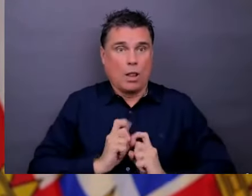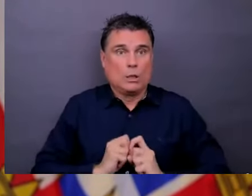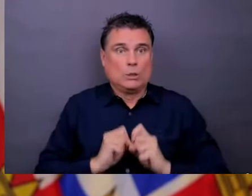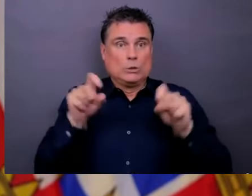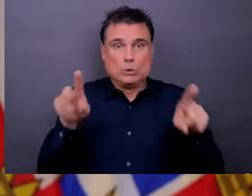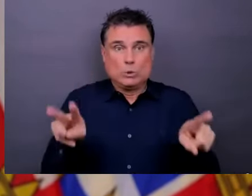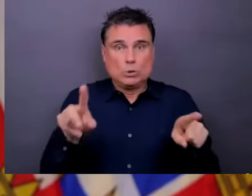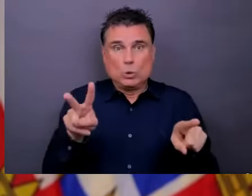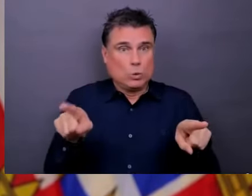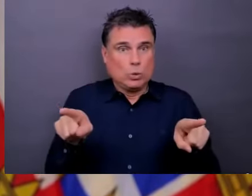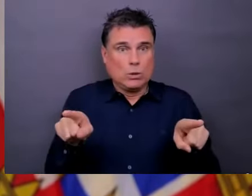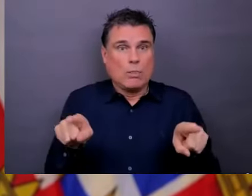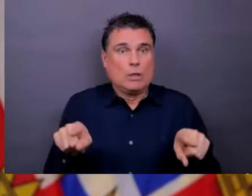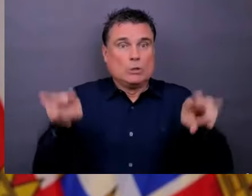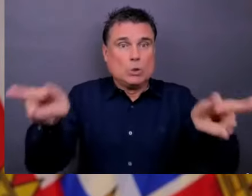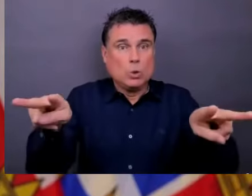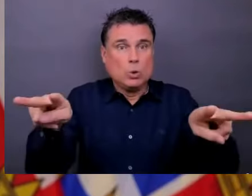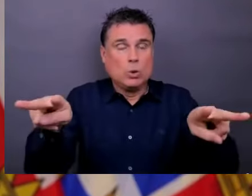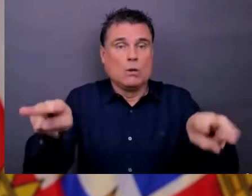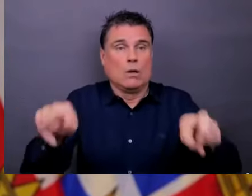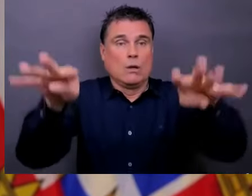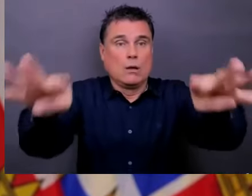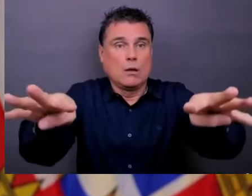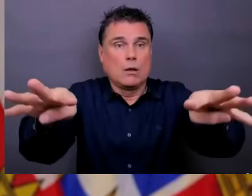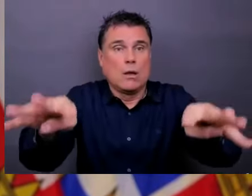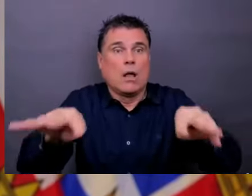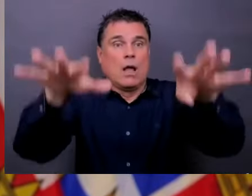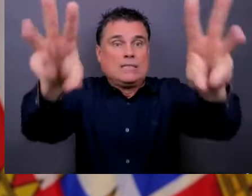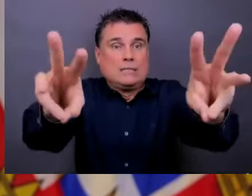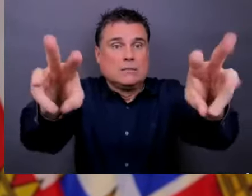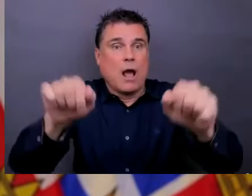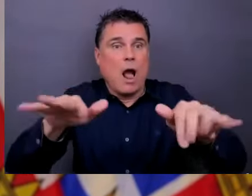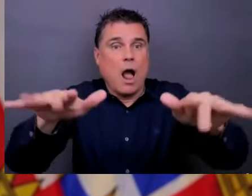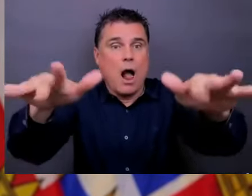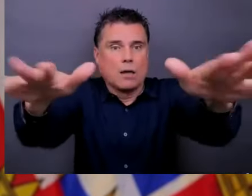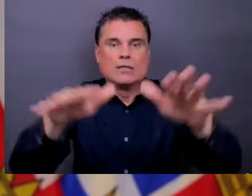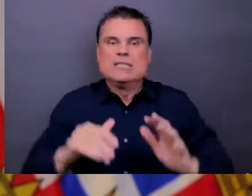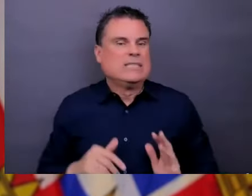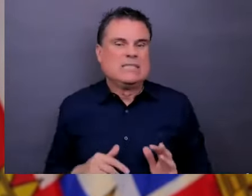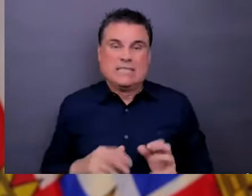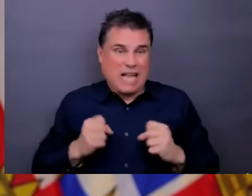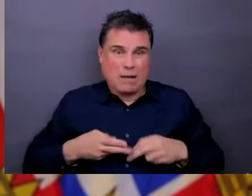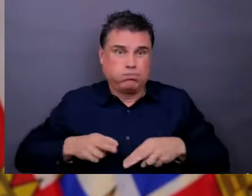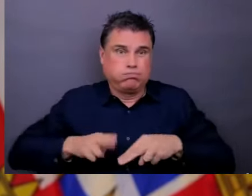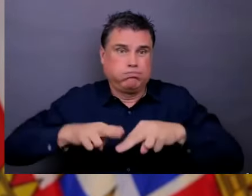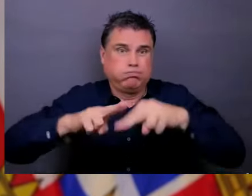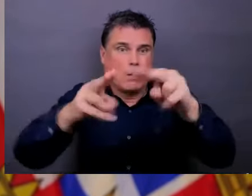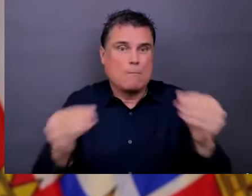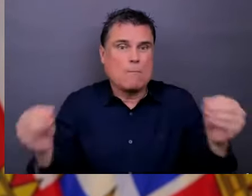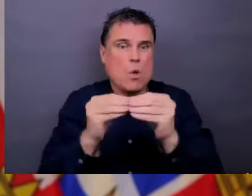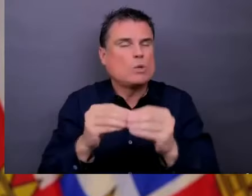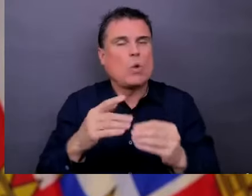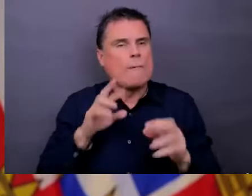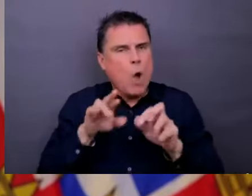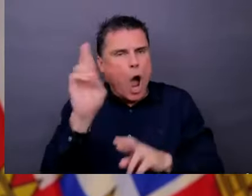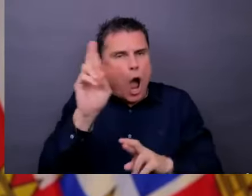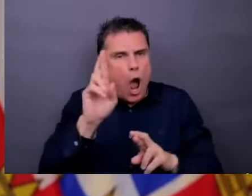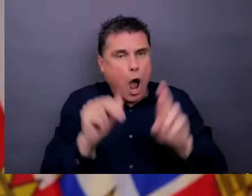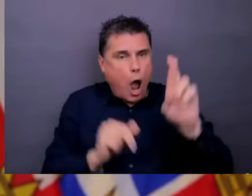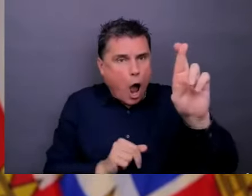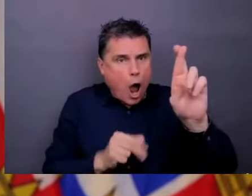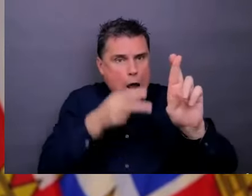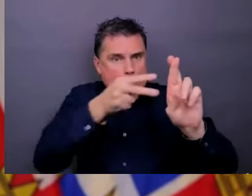they're reasonable, the fact that we're seeing an increase in the reproductive number means that we're not having those